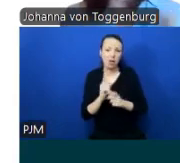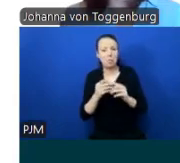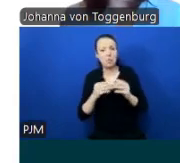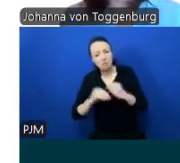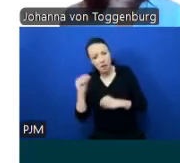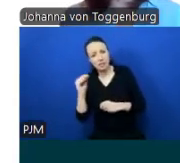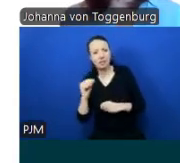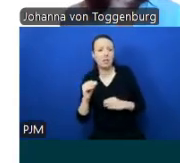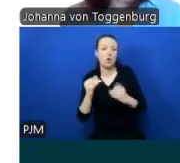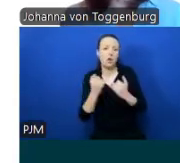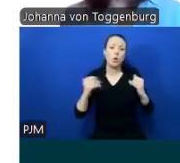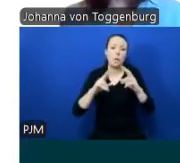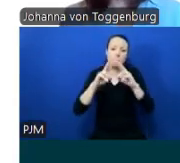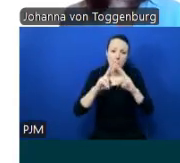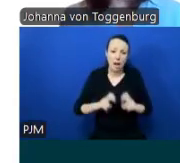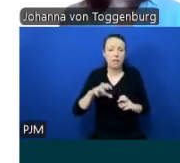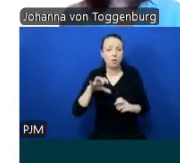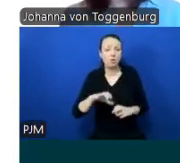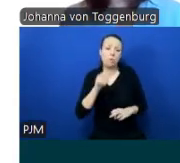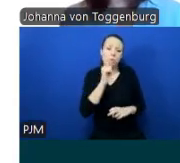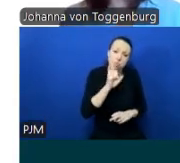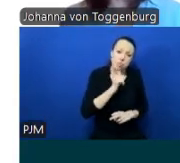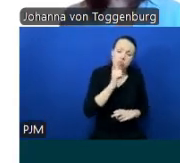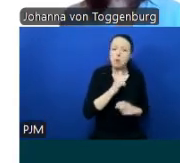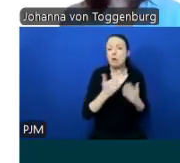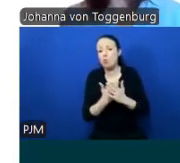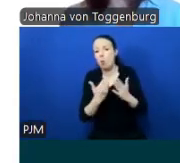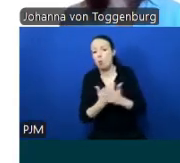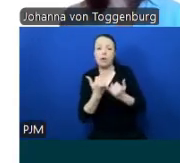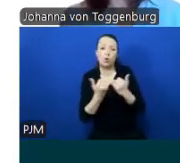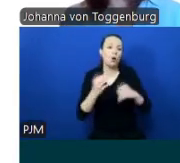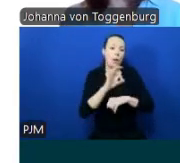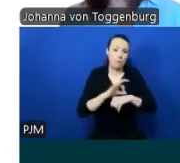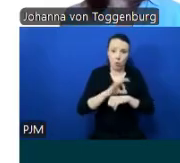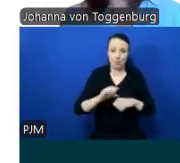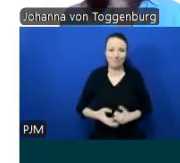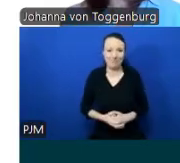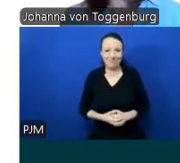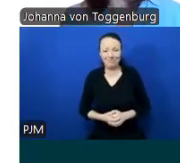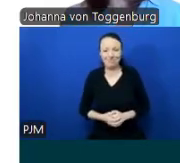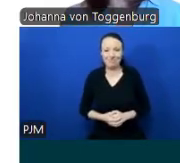and projects. And ours was looking at